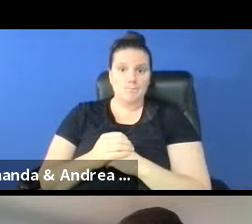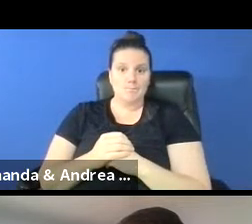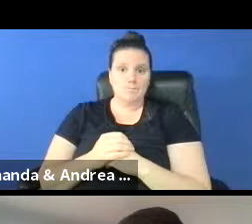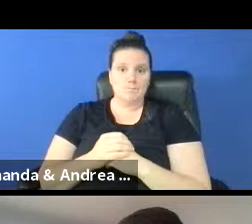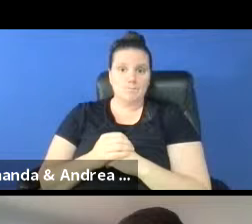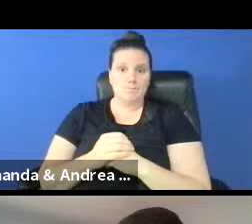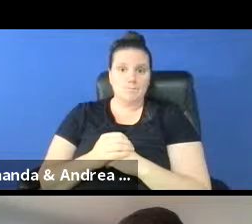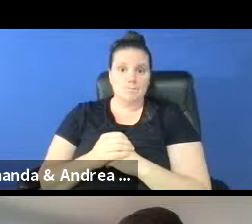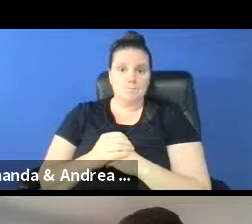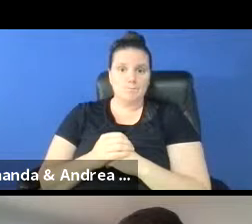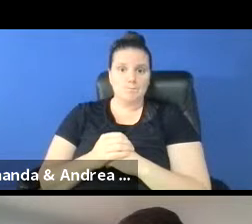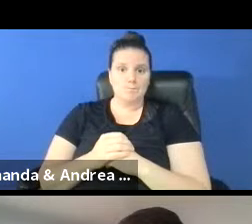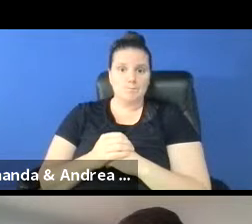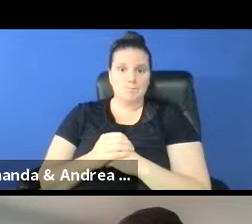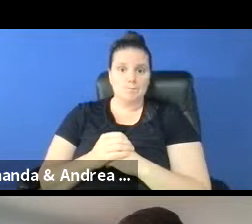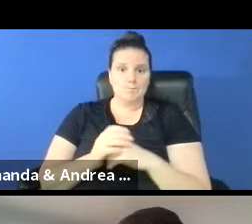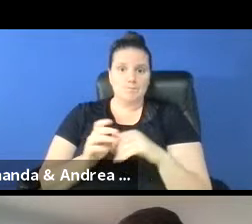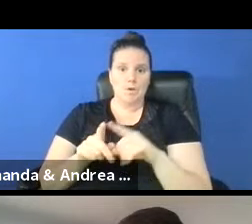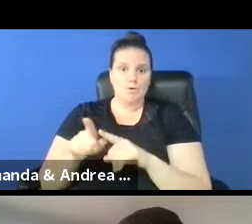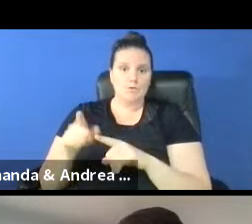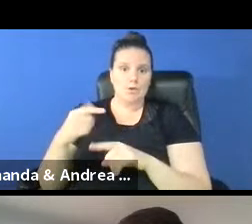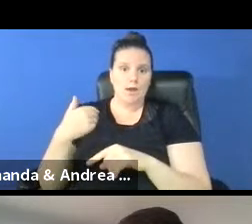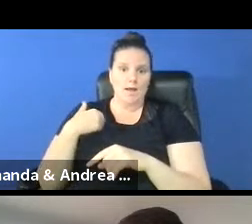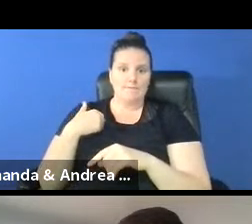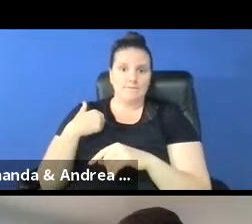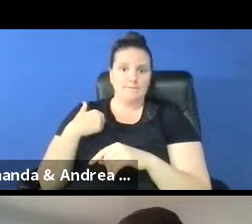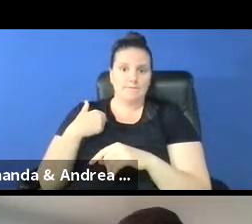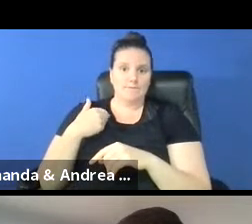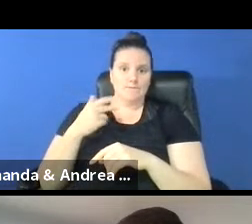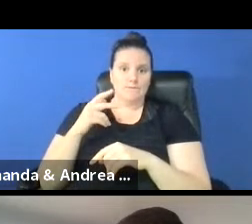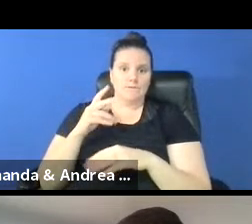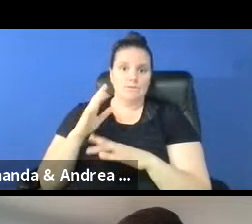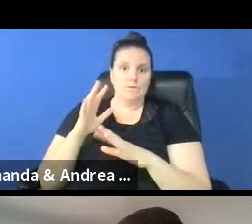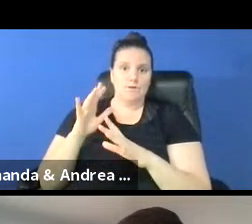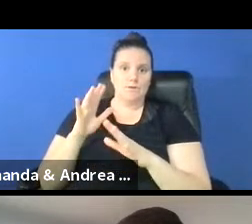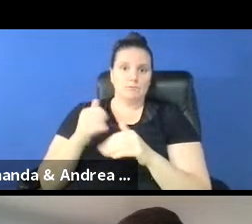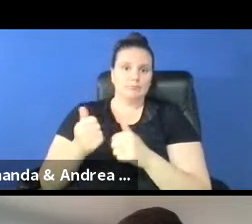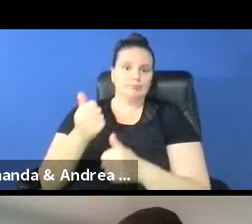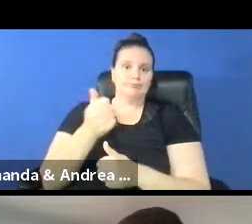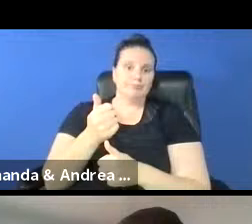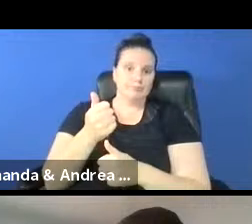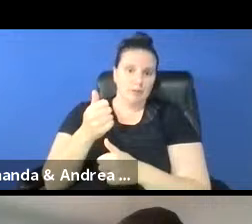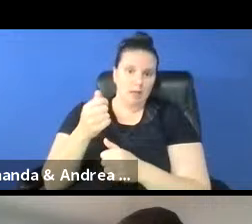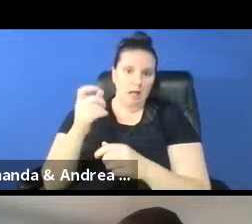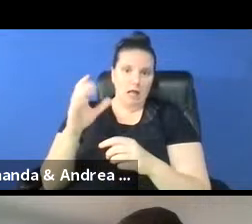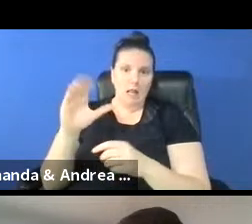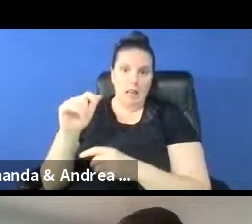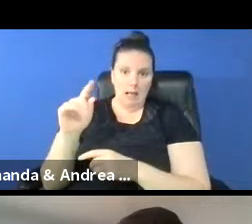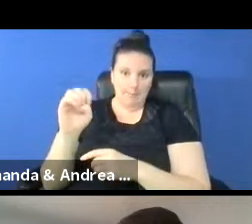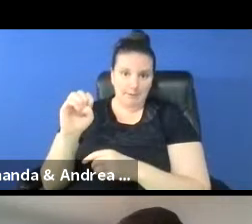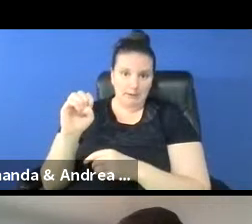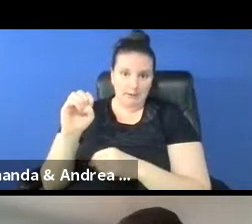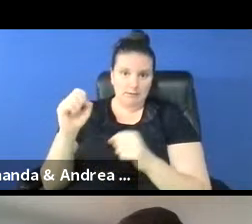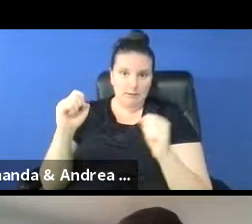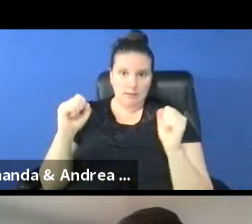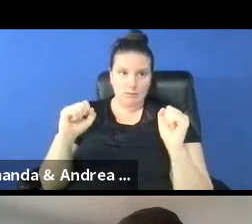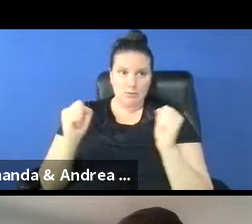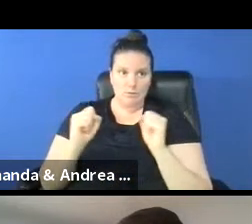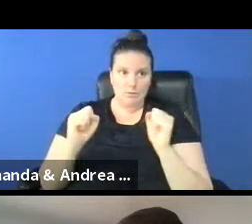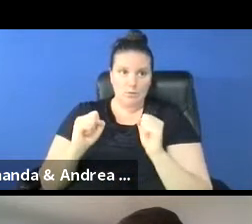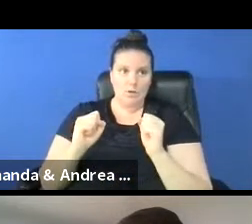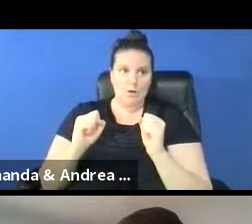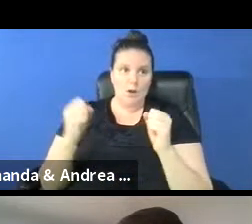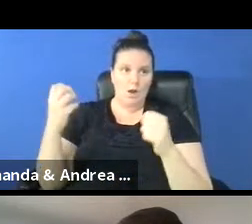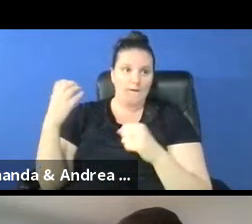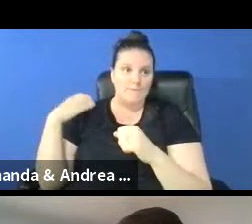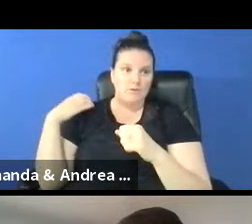We also had our principal climate officer put put